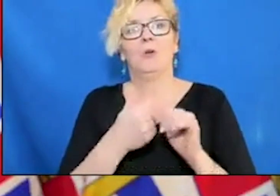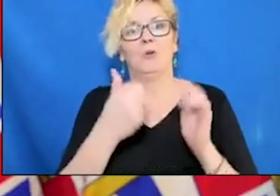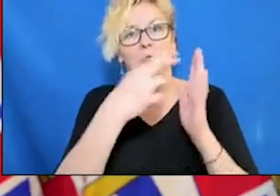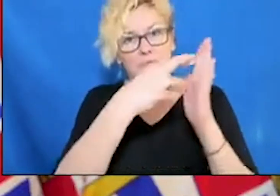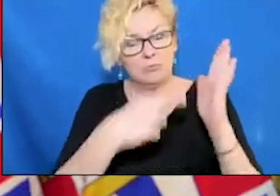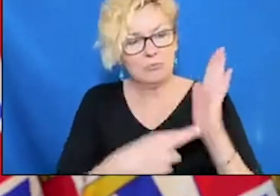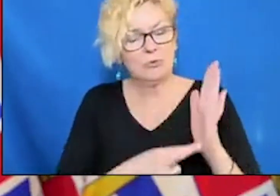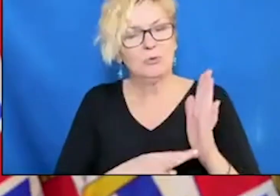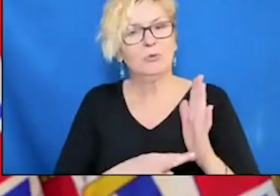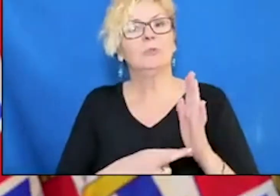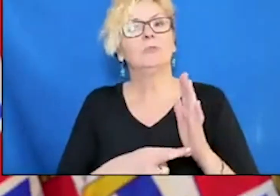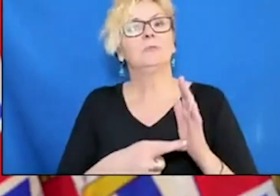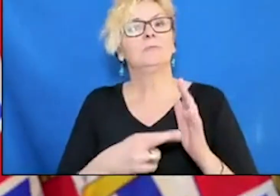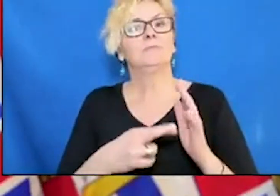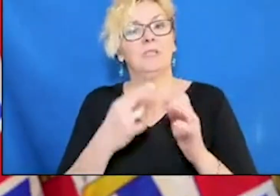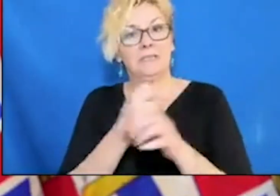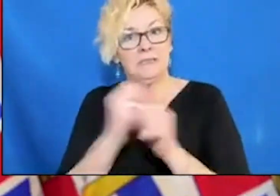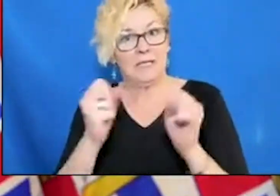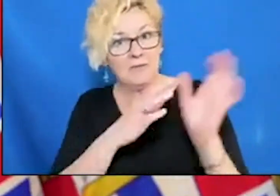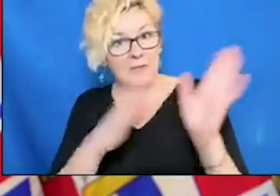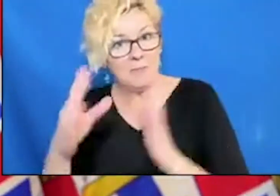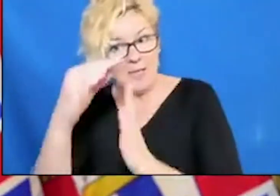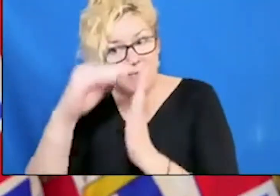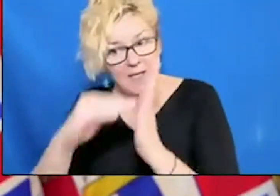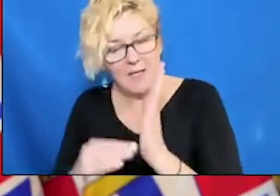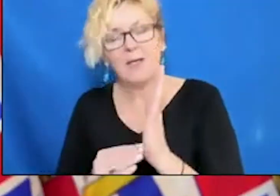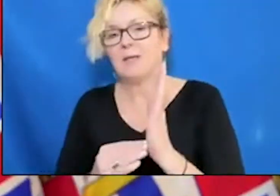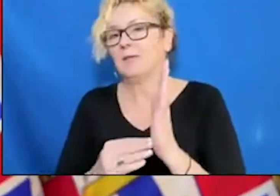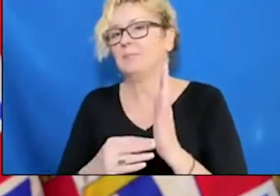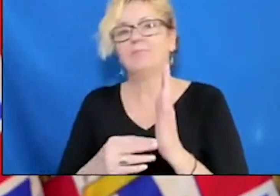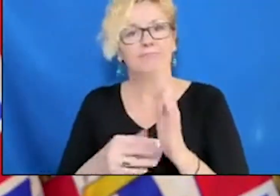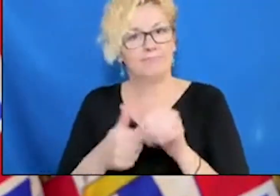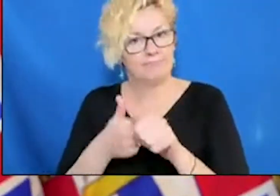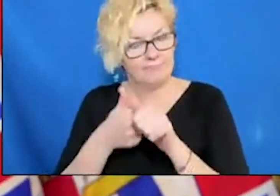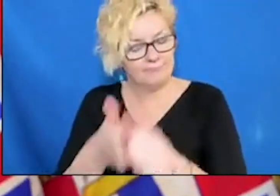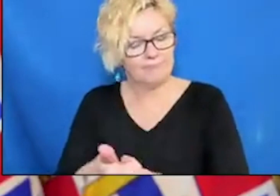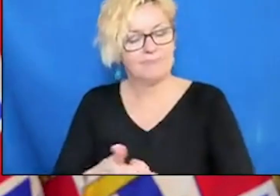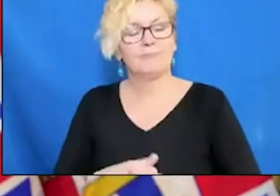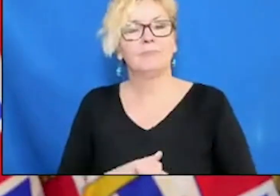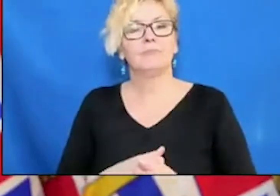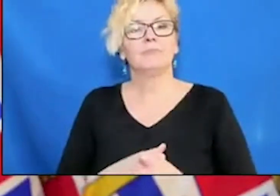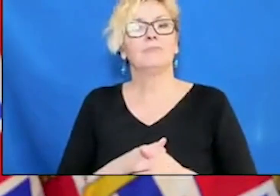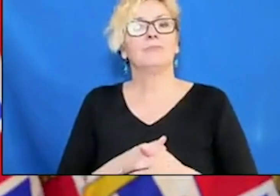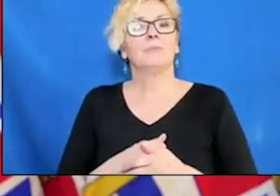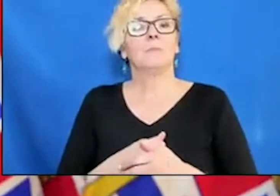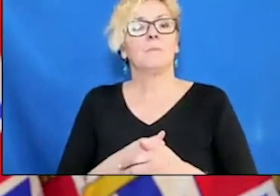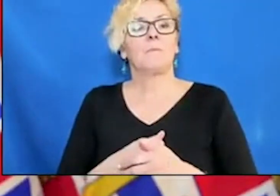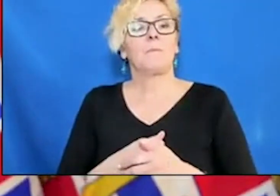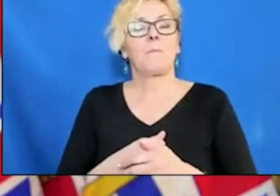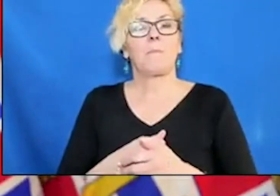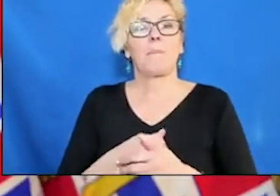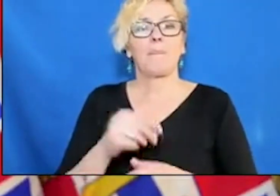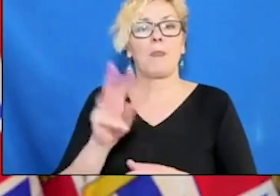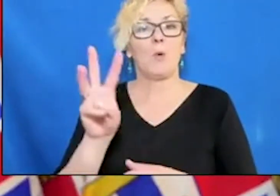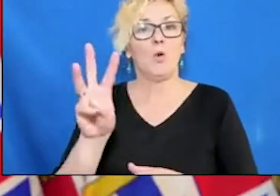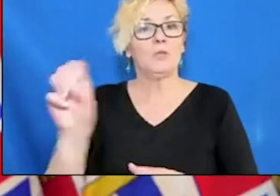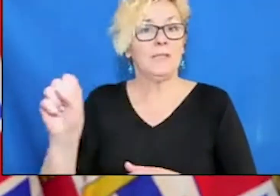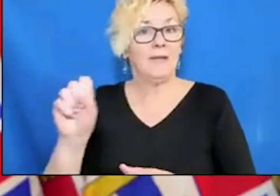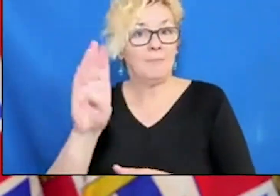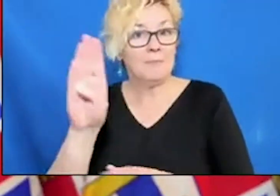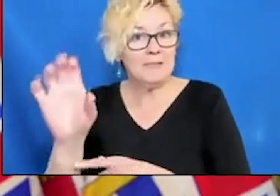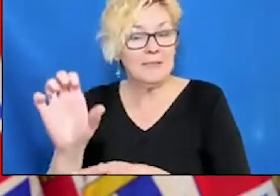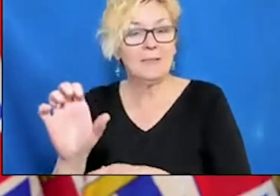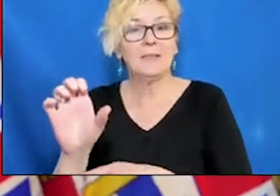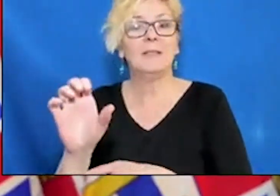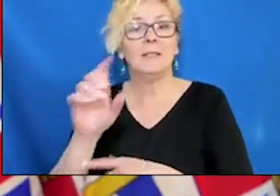our workplace, WorkSafe BC, and our environmental health officers who do all of the workplace inspections and follow-ups